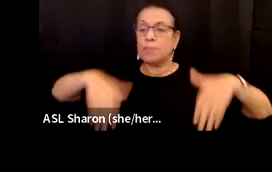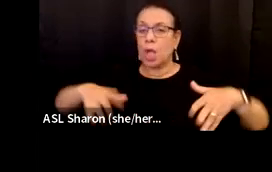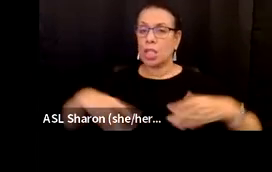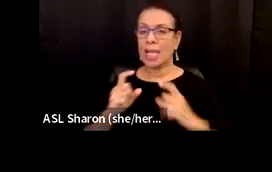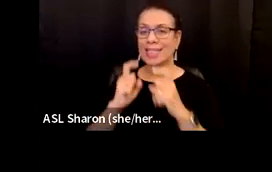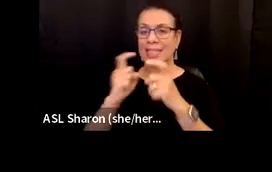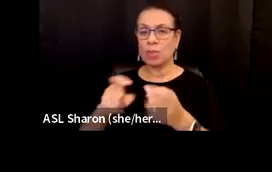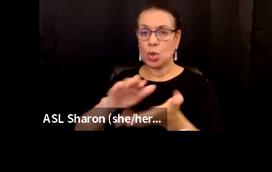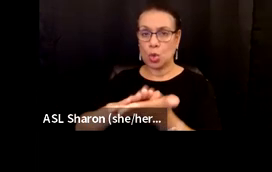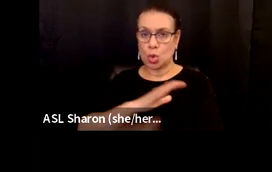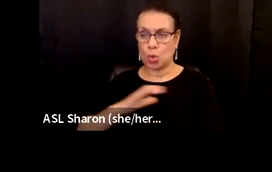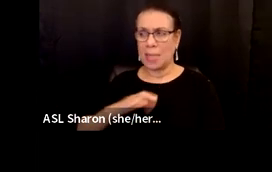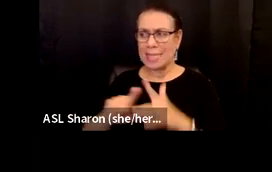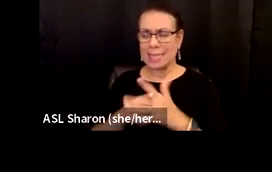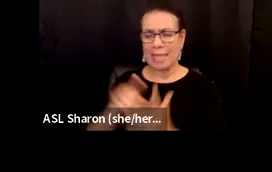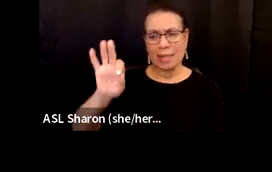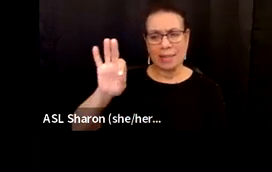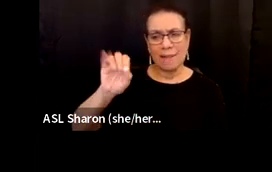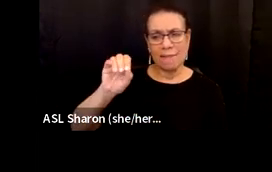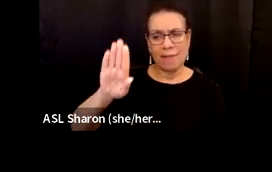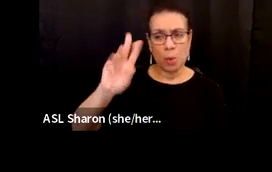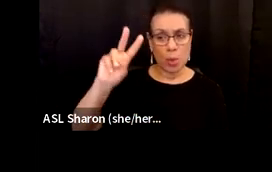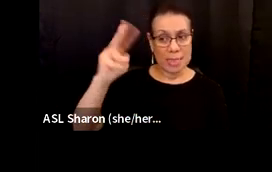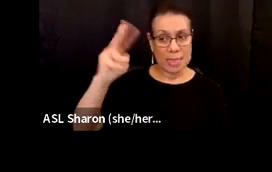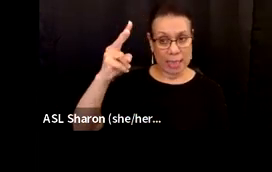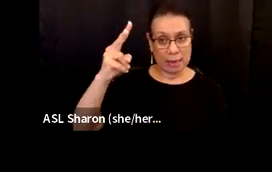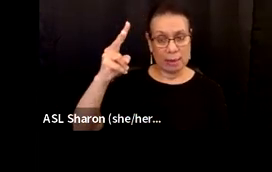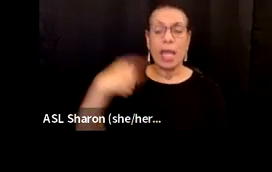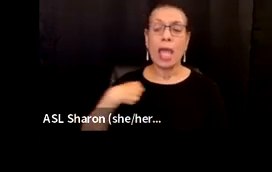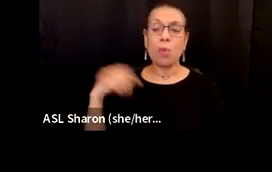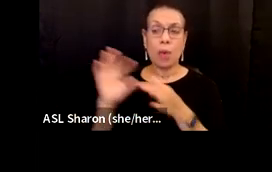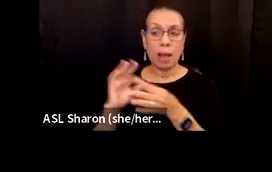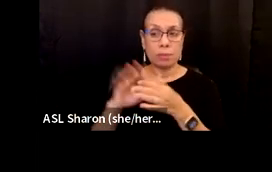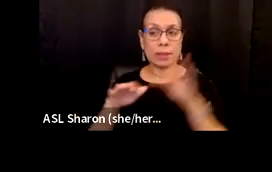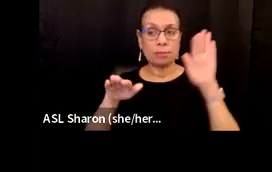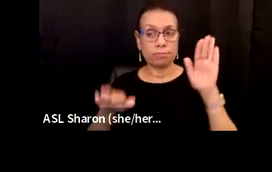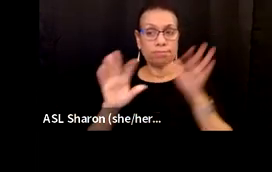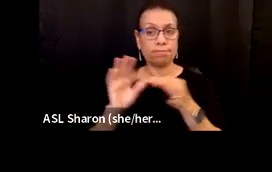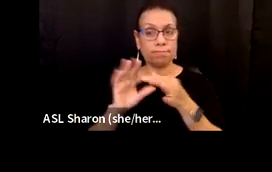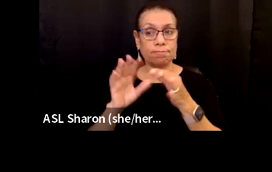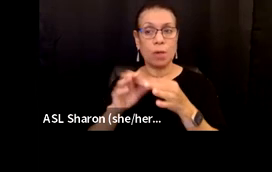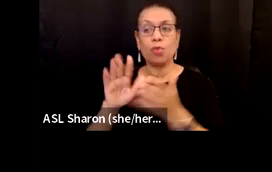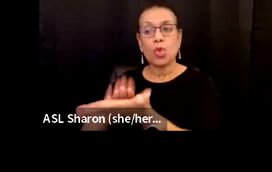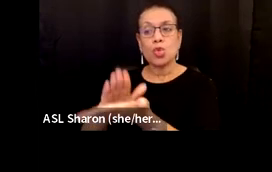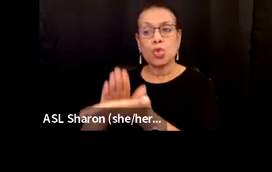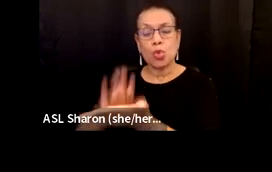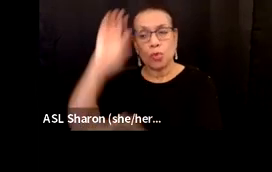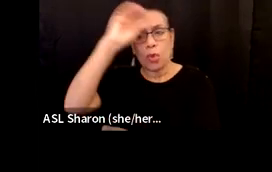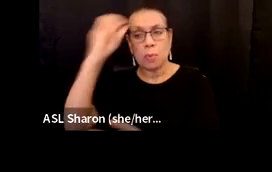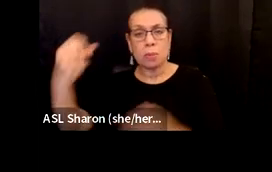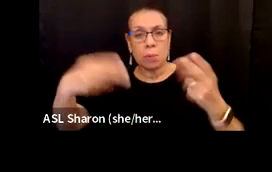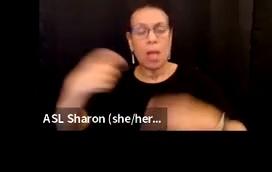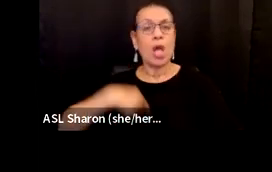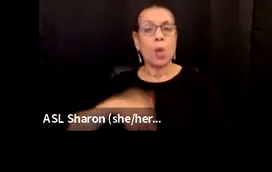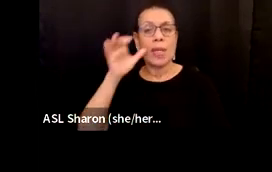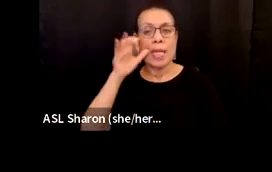committee which starts february 2nd and a series of hearings will follow for schools to weigh in and for the school committee to hear from the